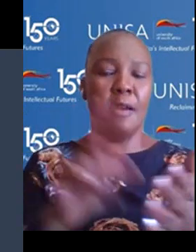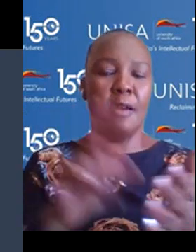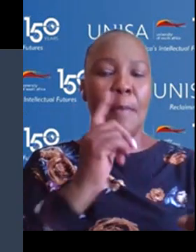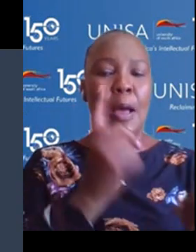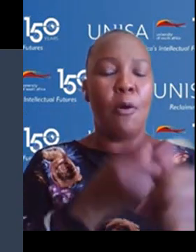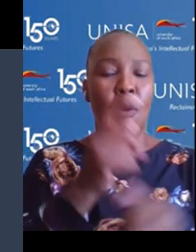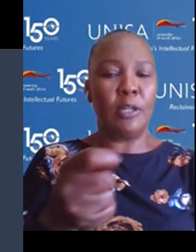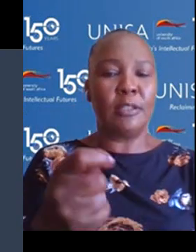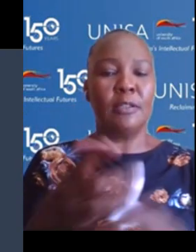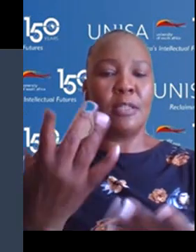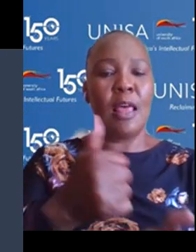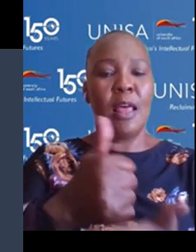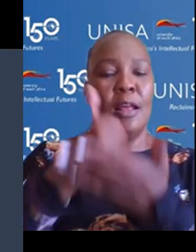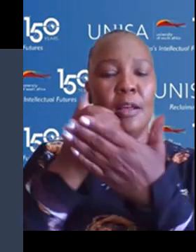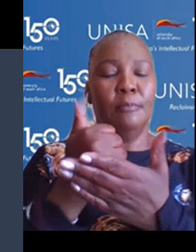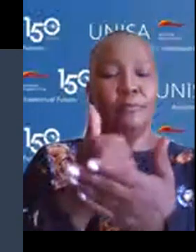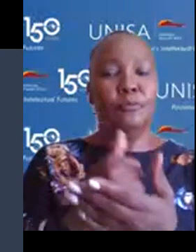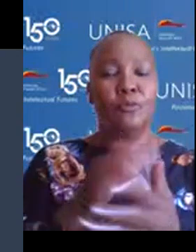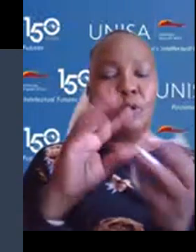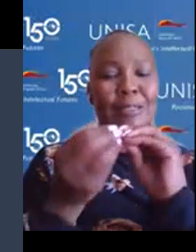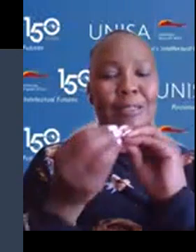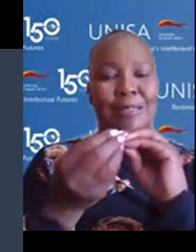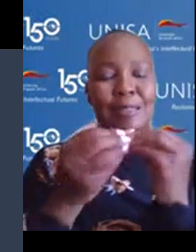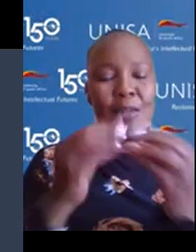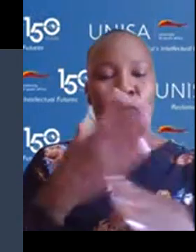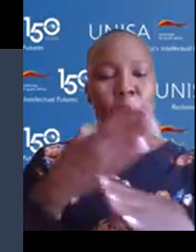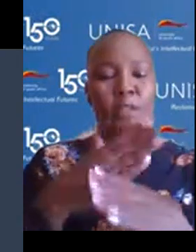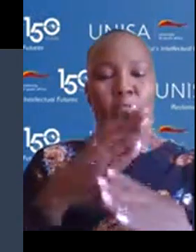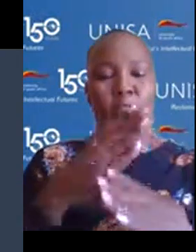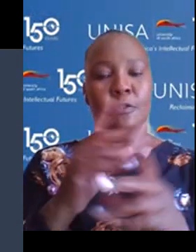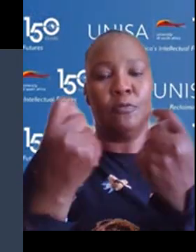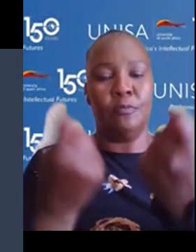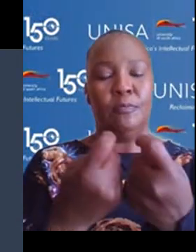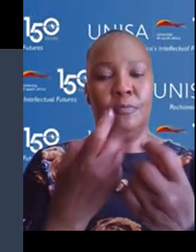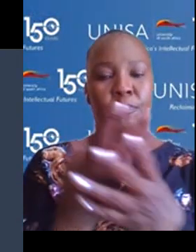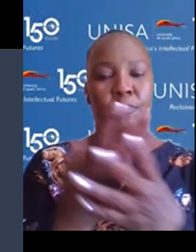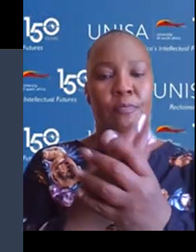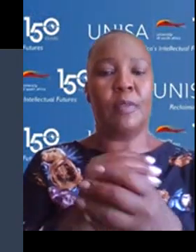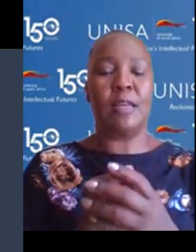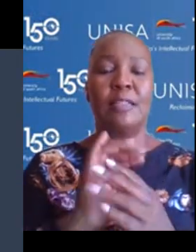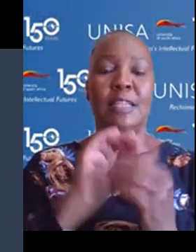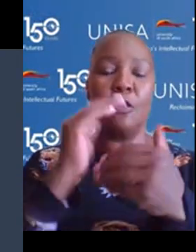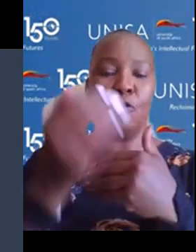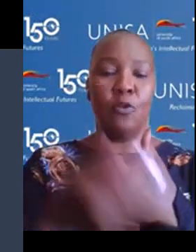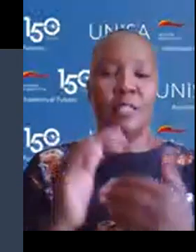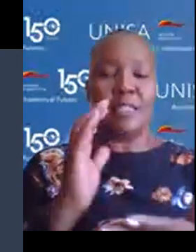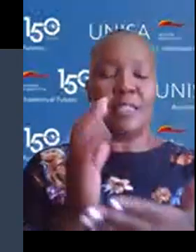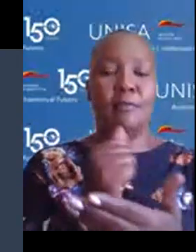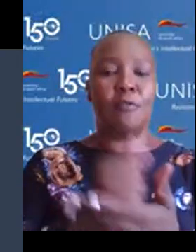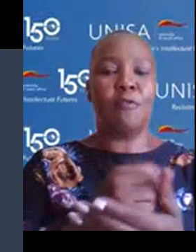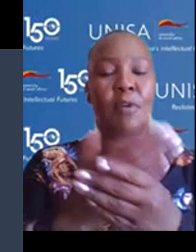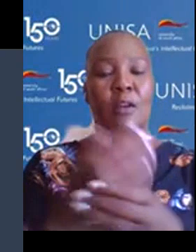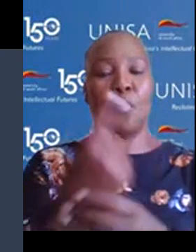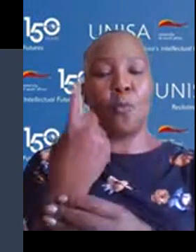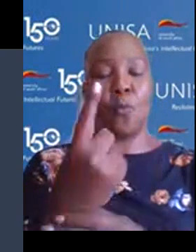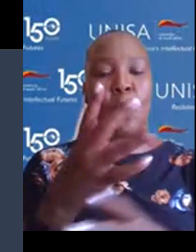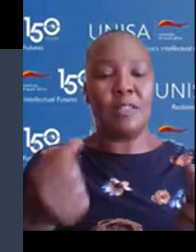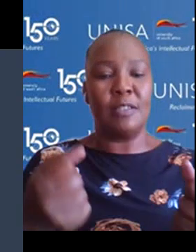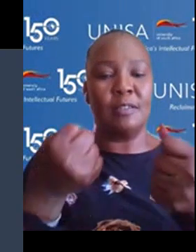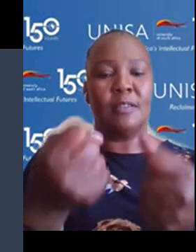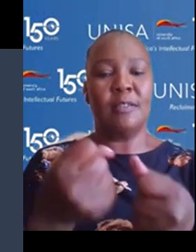PowerPoint help you and your team be creative and work together. Securely save your files in the cloud with OneDrive so you can get to